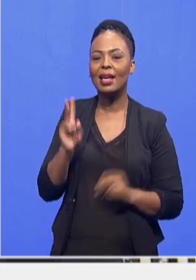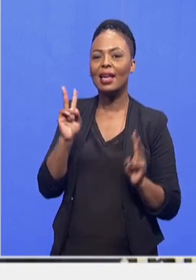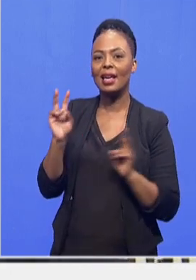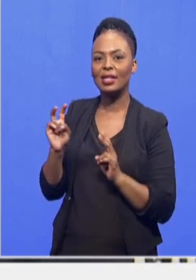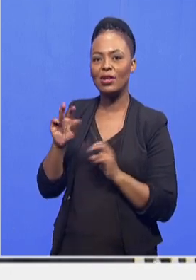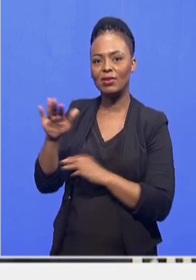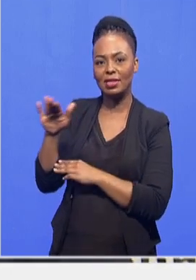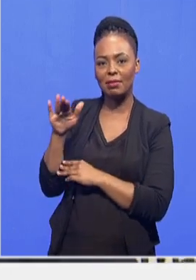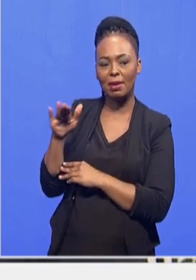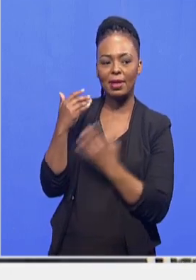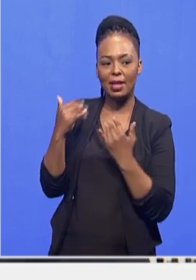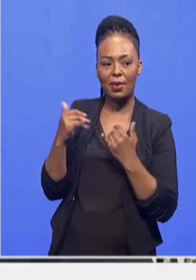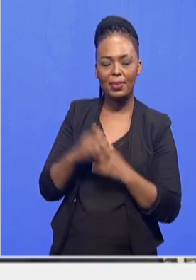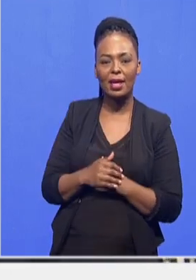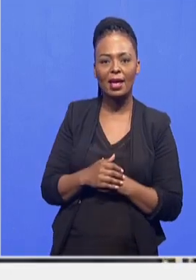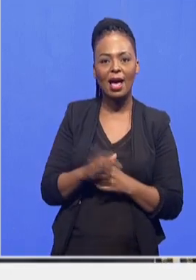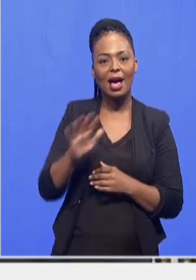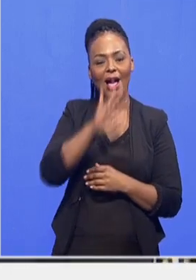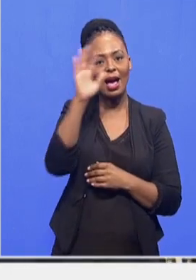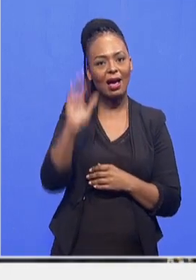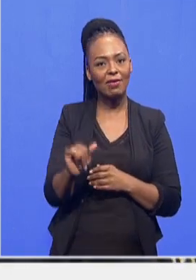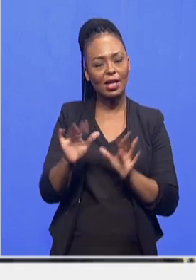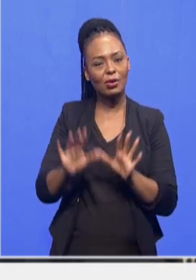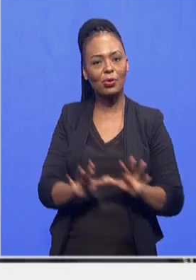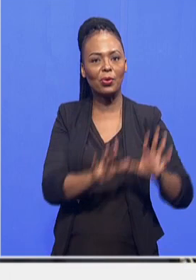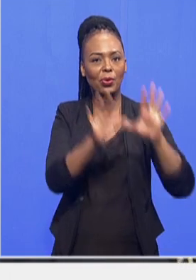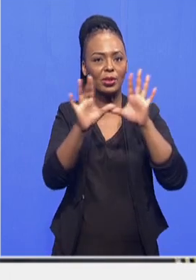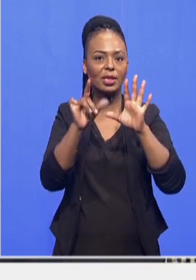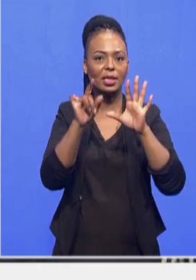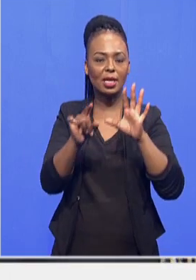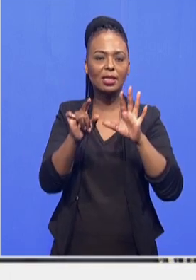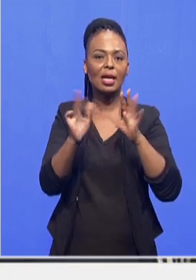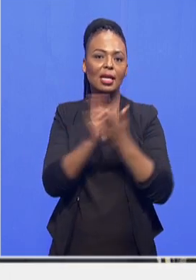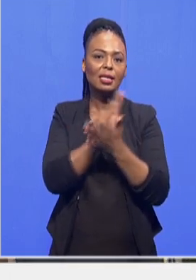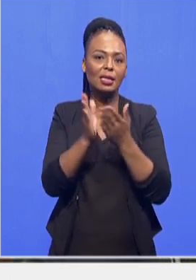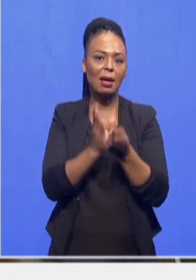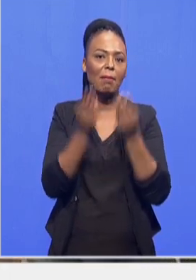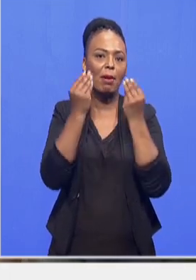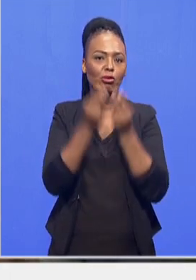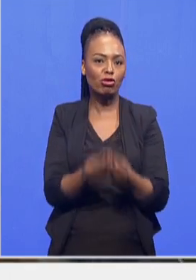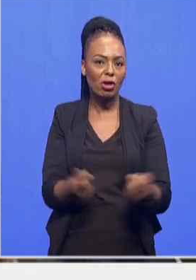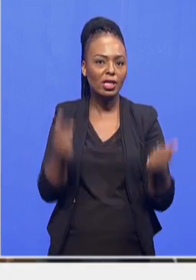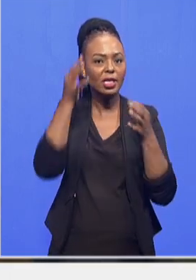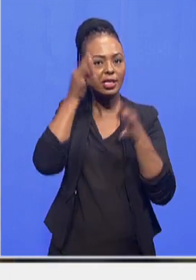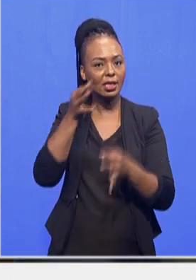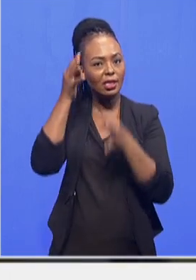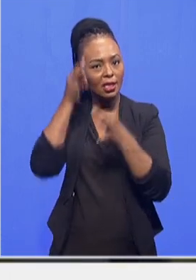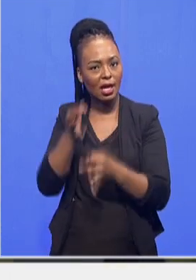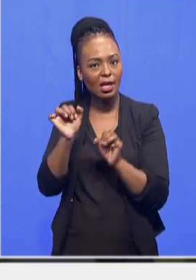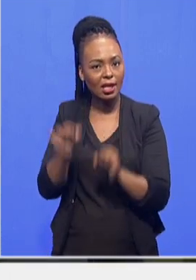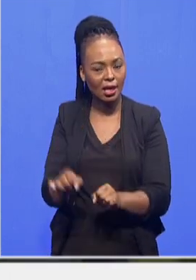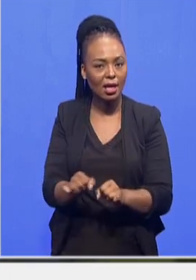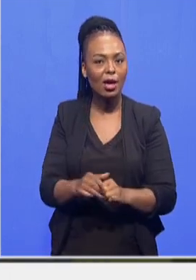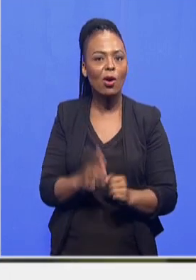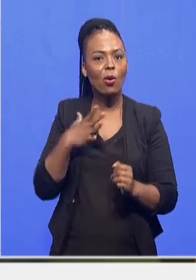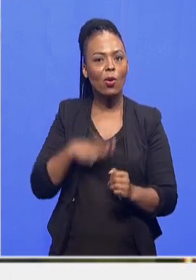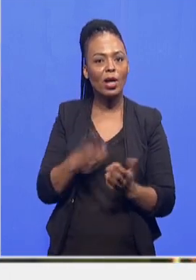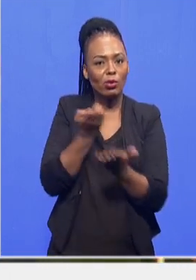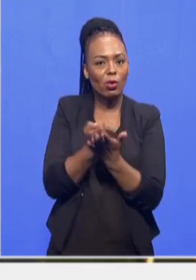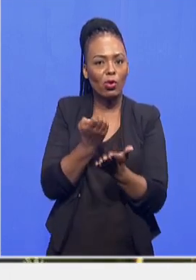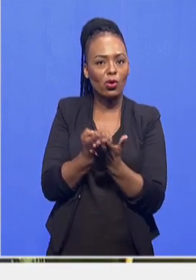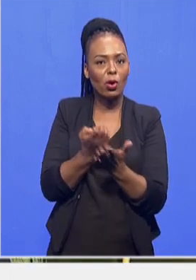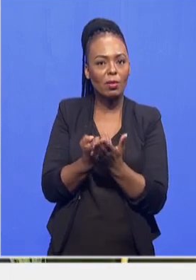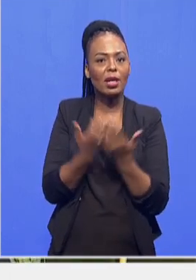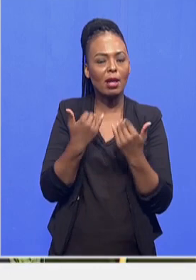our viewers, to the African continent right now, in terms of those solutions. We're inching towards solutions. We want an economy that is really